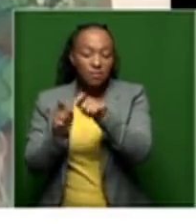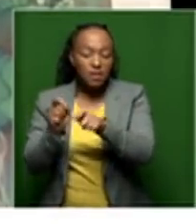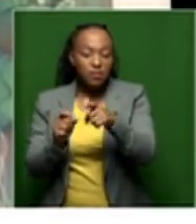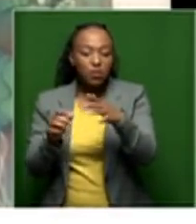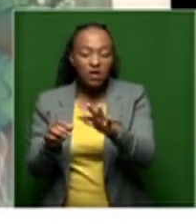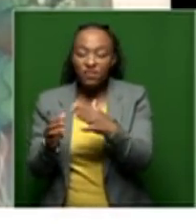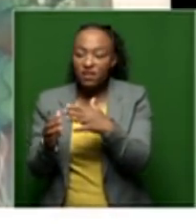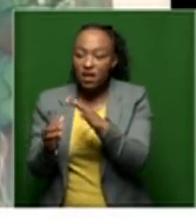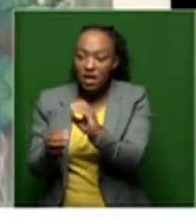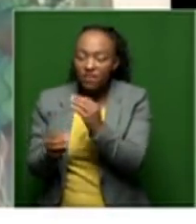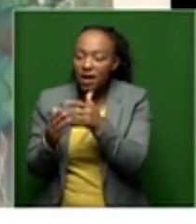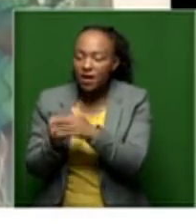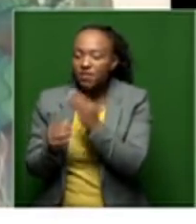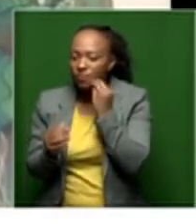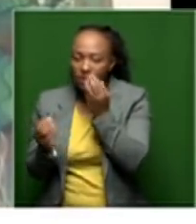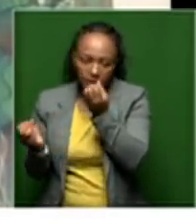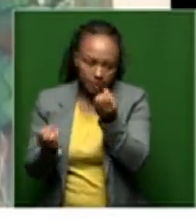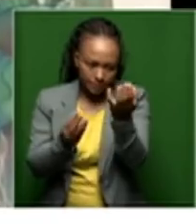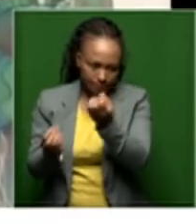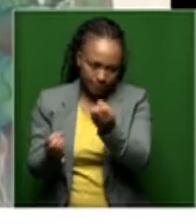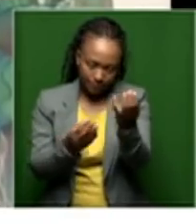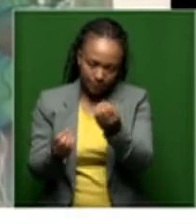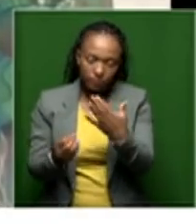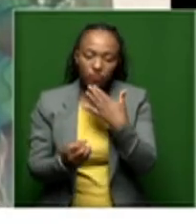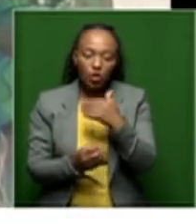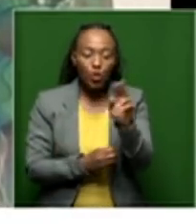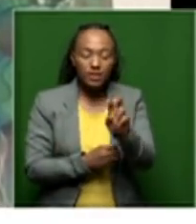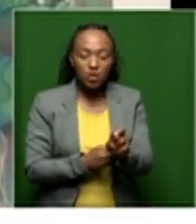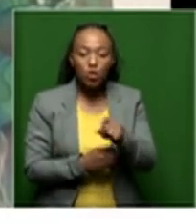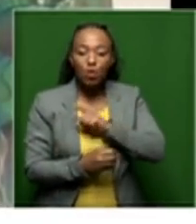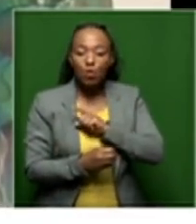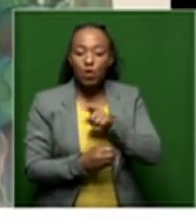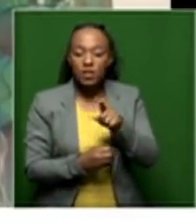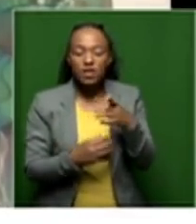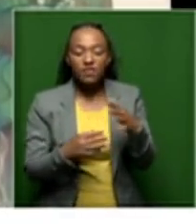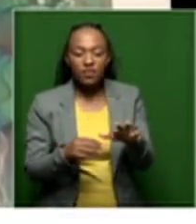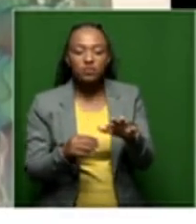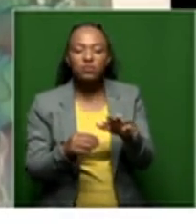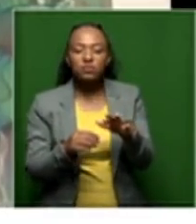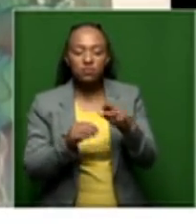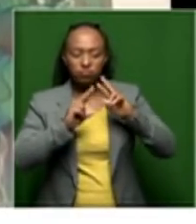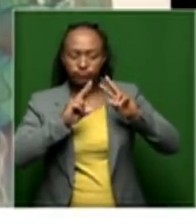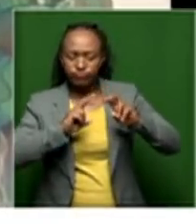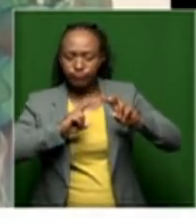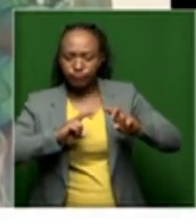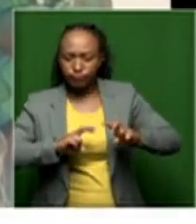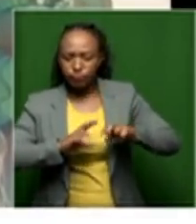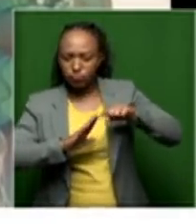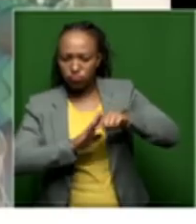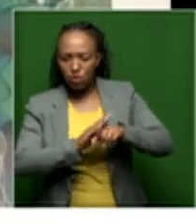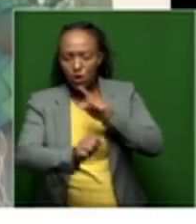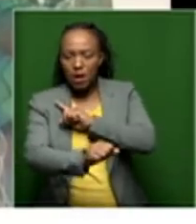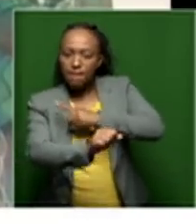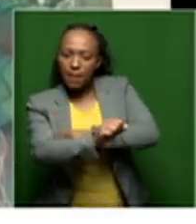forward information to law enforcement agencies, particularly the SIU, because they've got wide sweeping